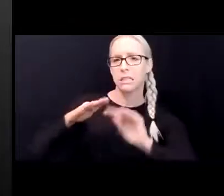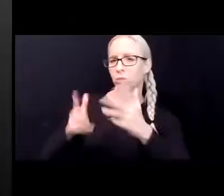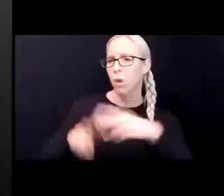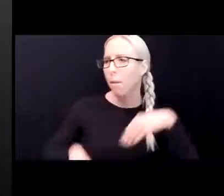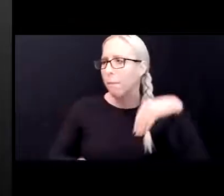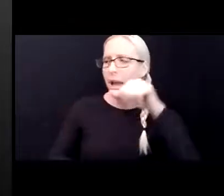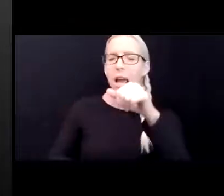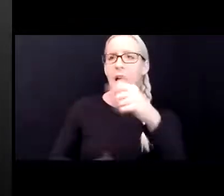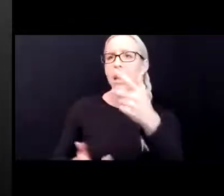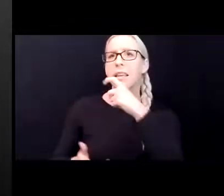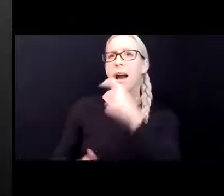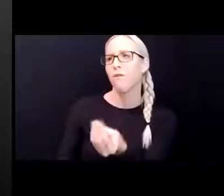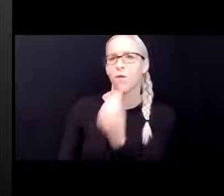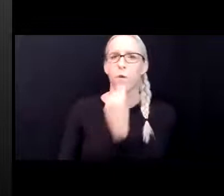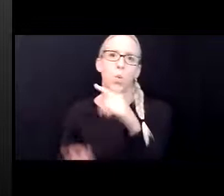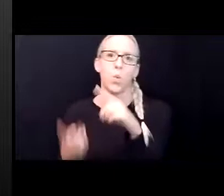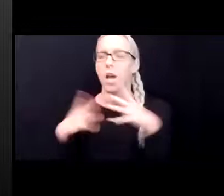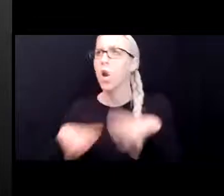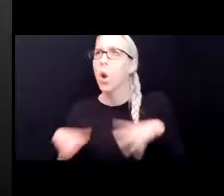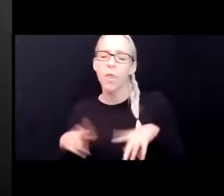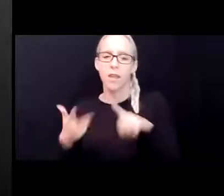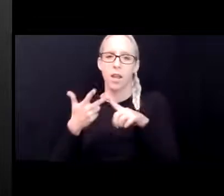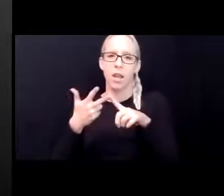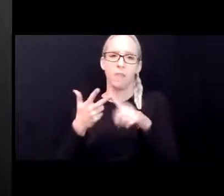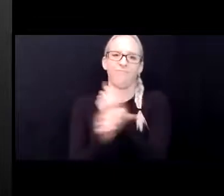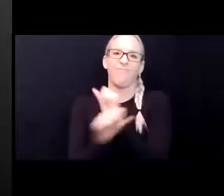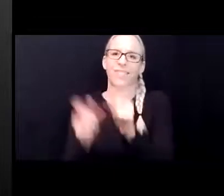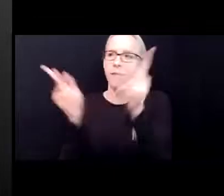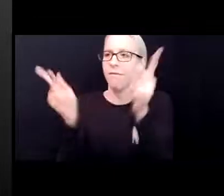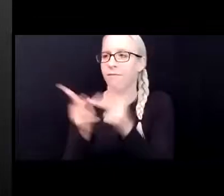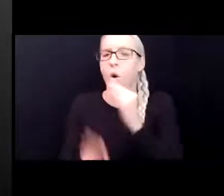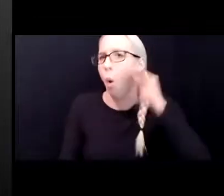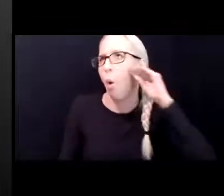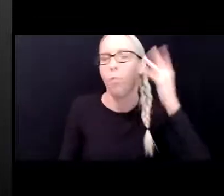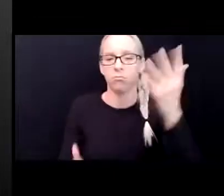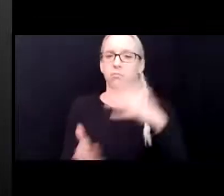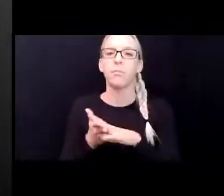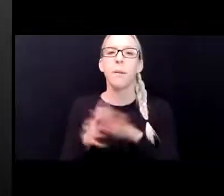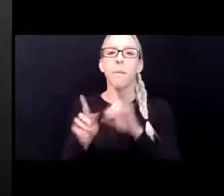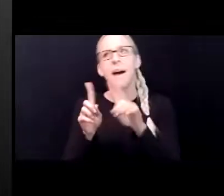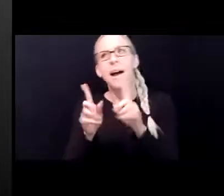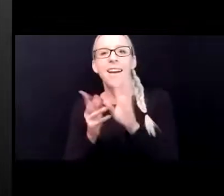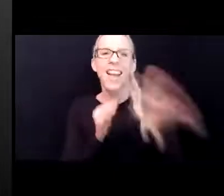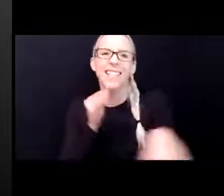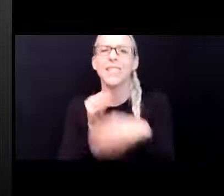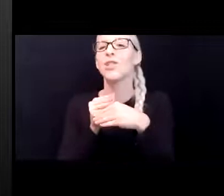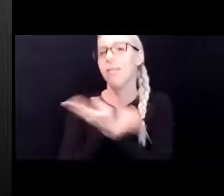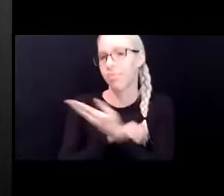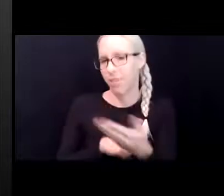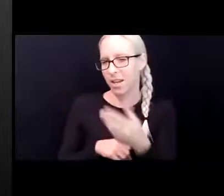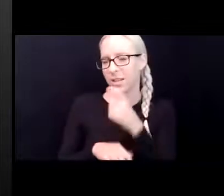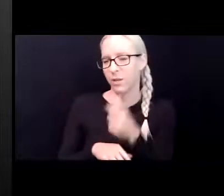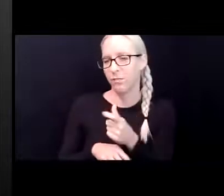be used for food, clothing, shelter expenses, but the extra things in life that you wouldn't get from any of